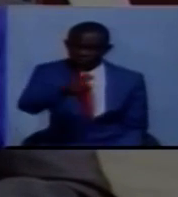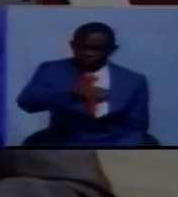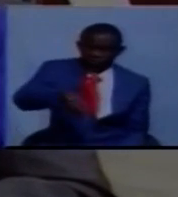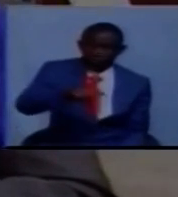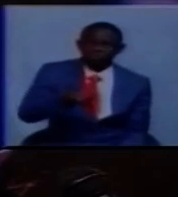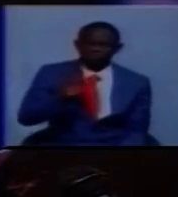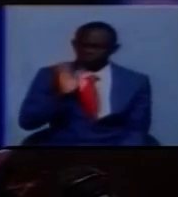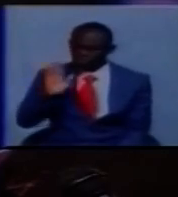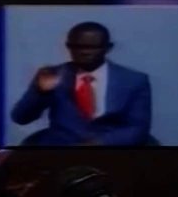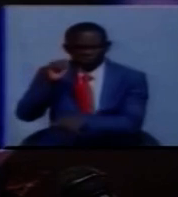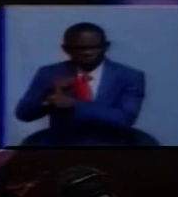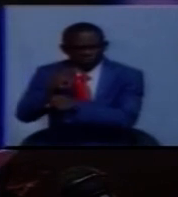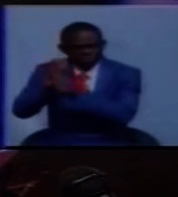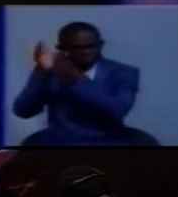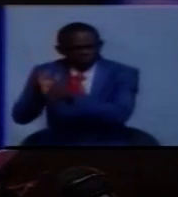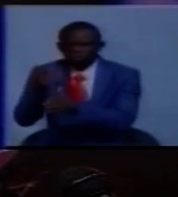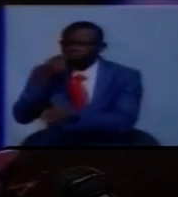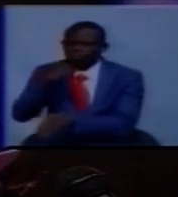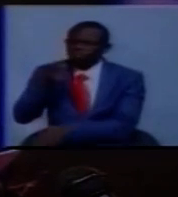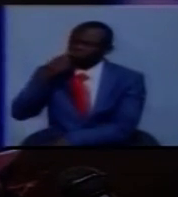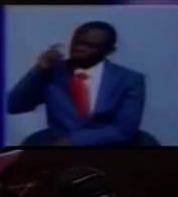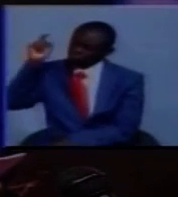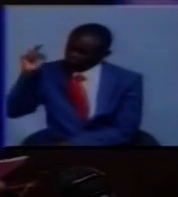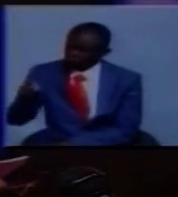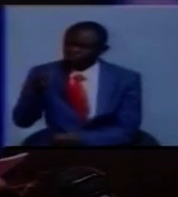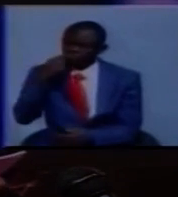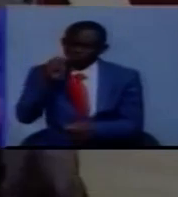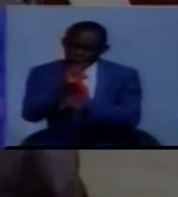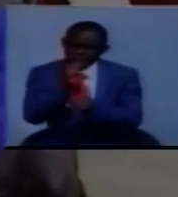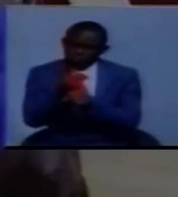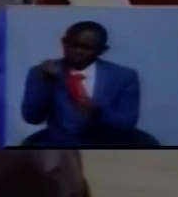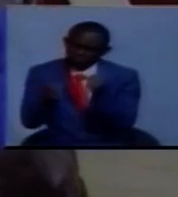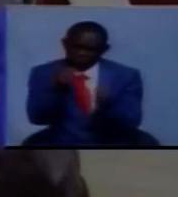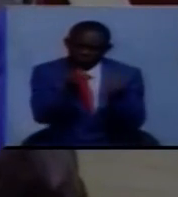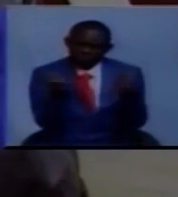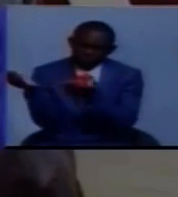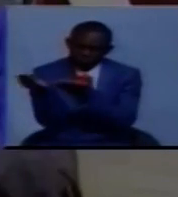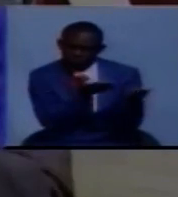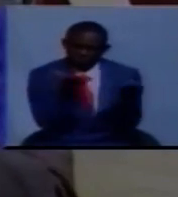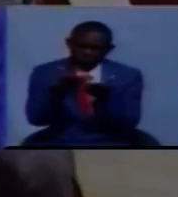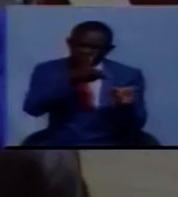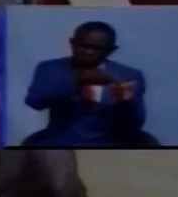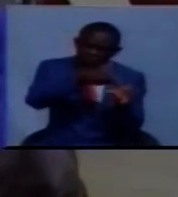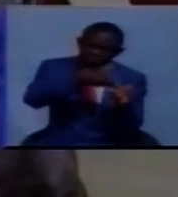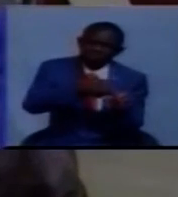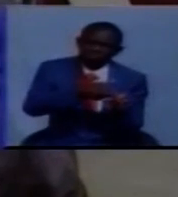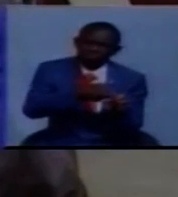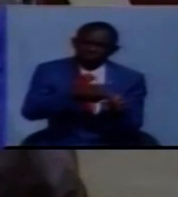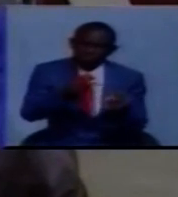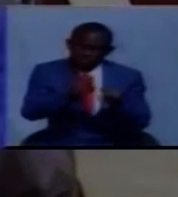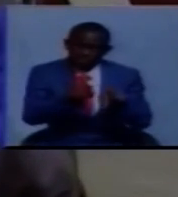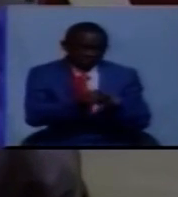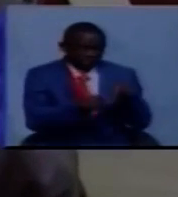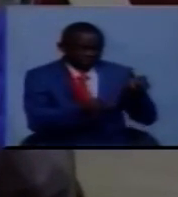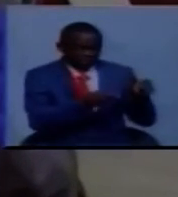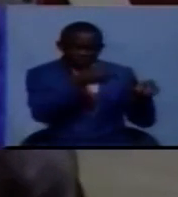to work. And it is the responsibility of the transporter who has got a contract with the oil companies to make sure that they deliver.